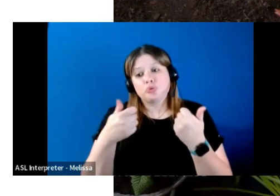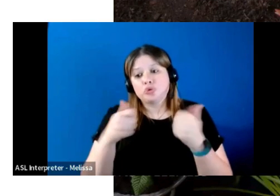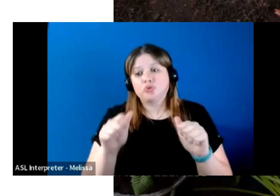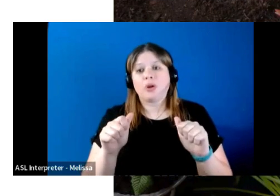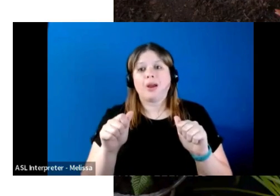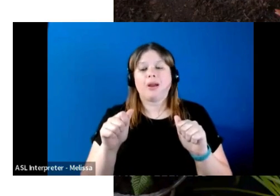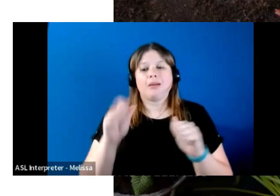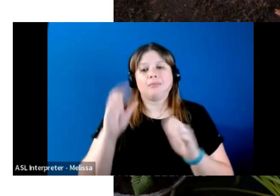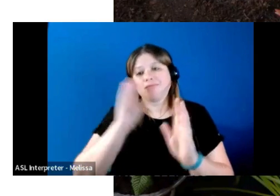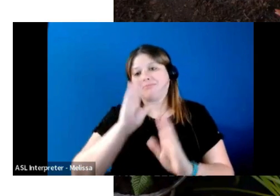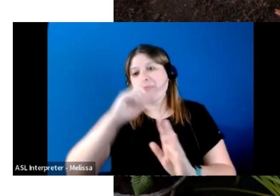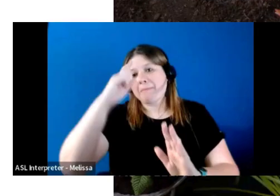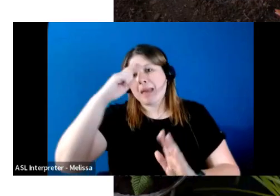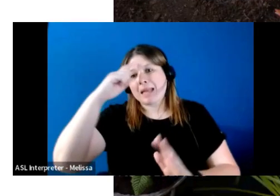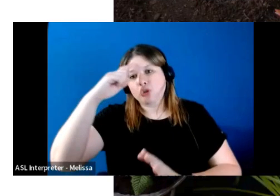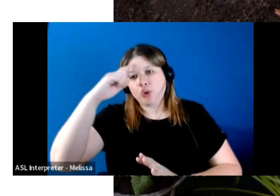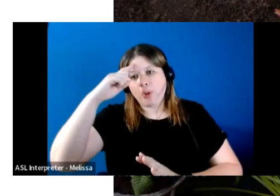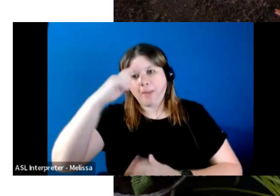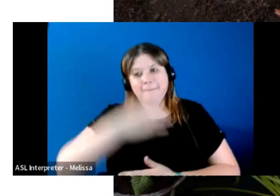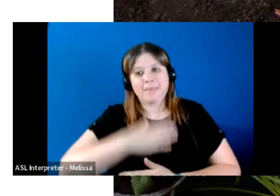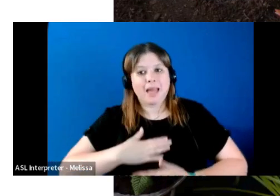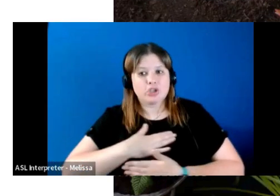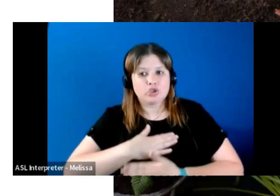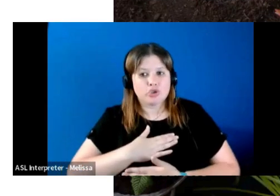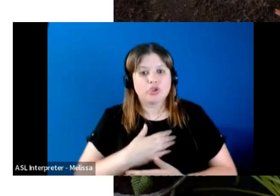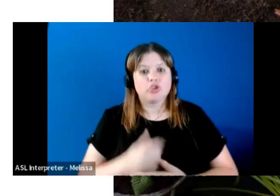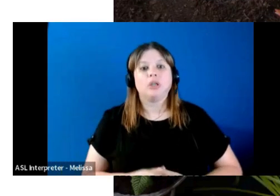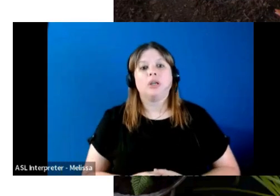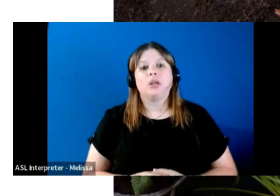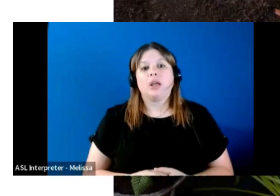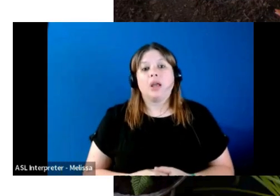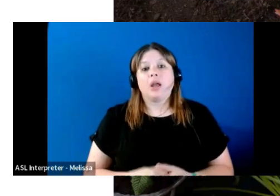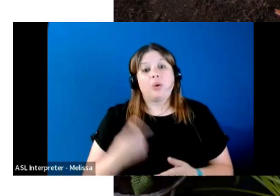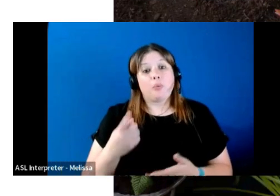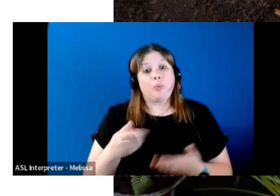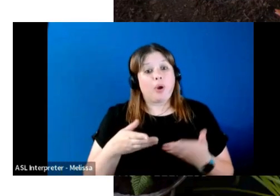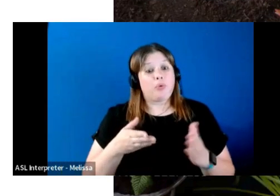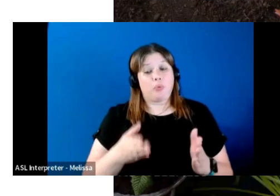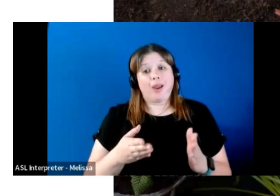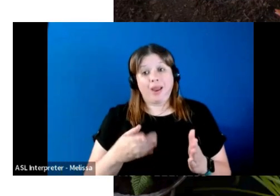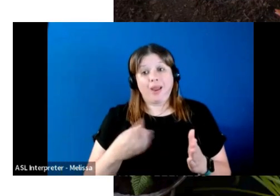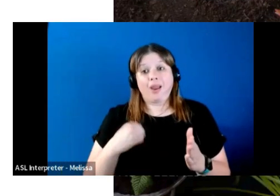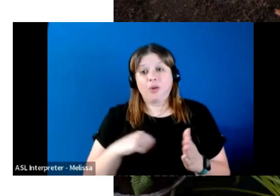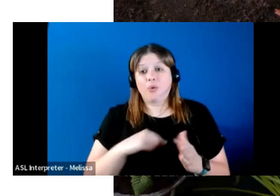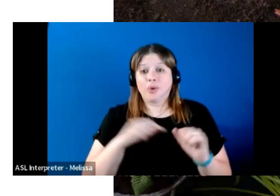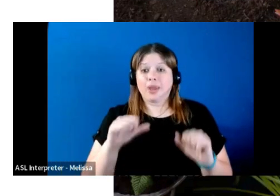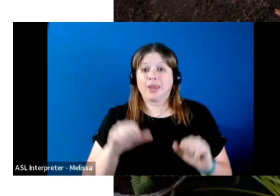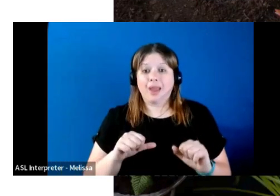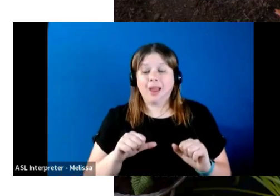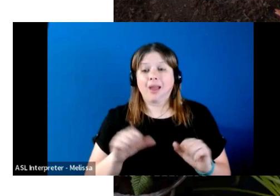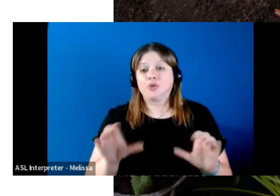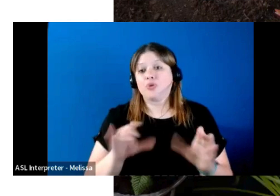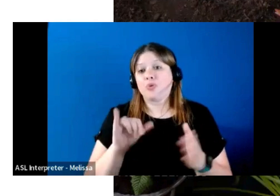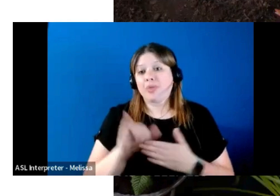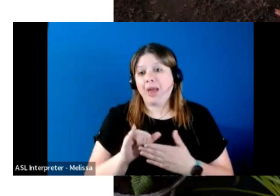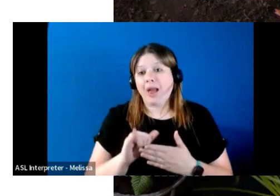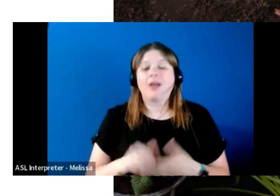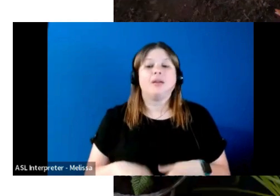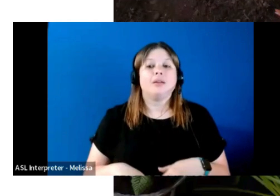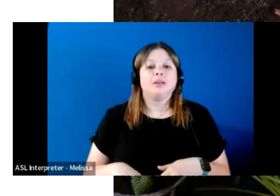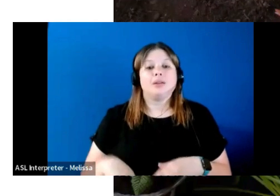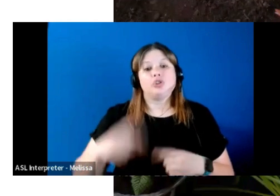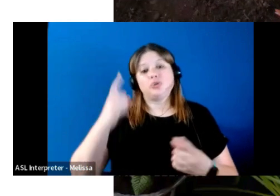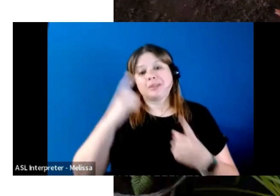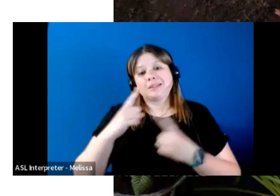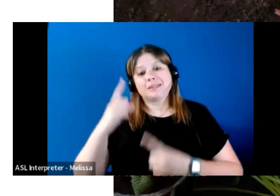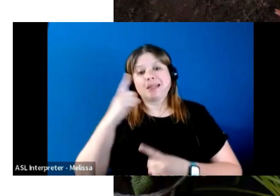mental pleasures. And one of the ways in which we can do this is to consider